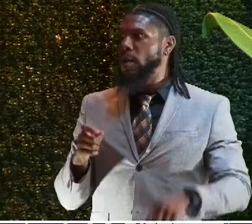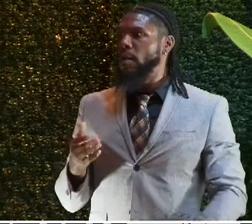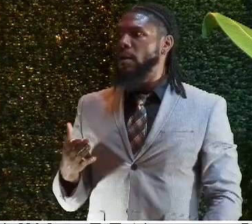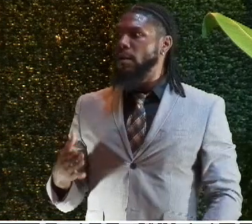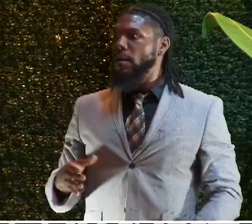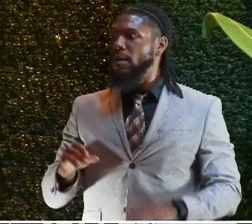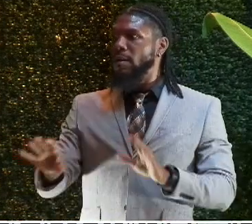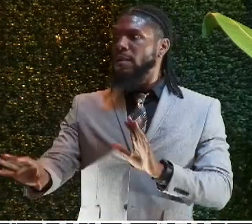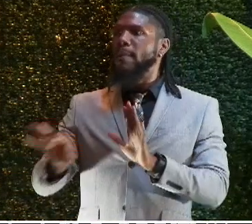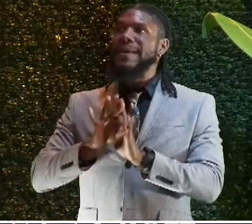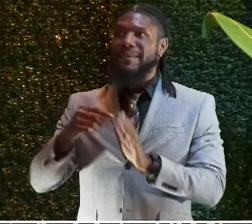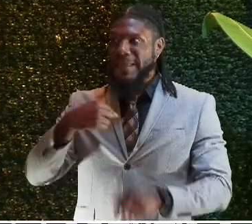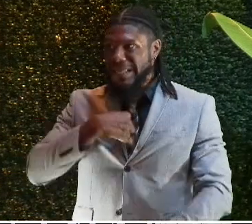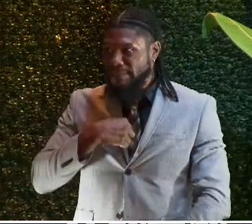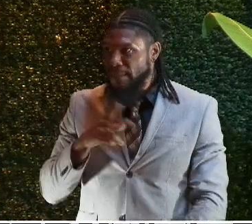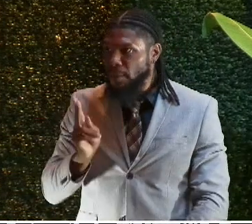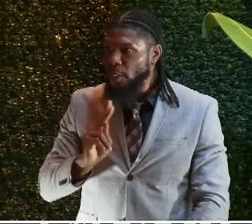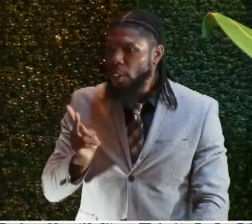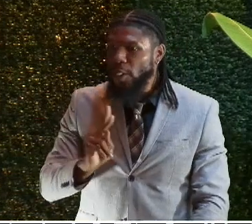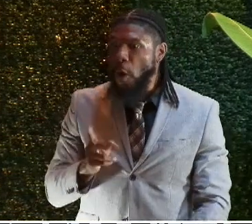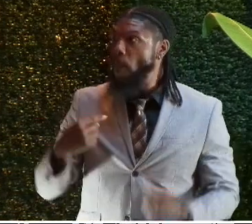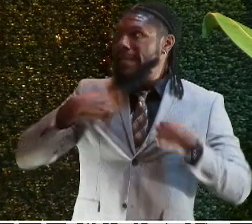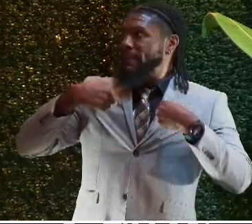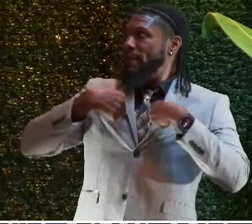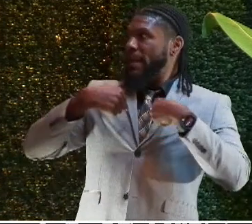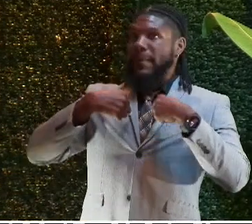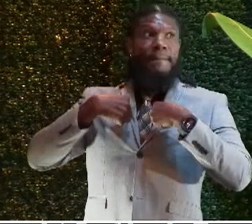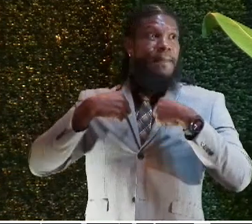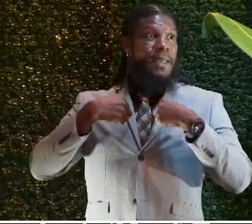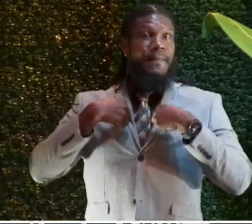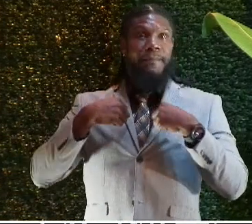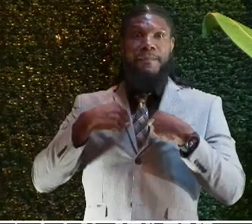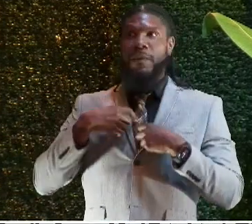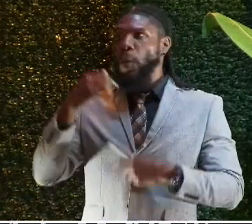Woo! Let me sit down. I'm not preaching. It's a Q&A.